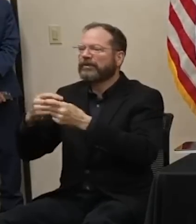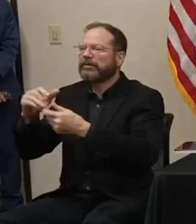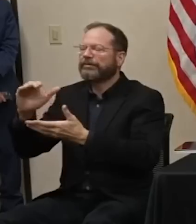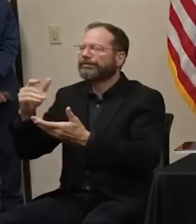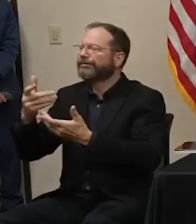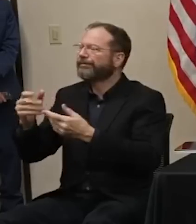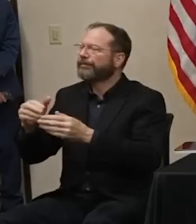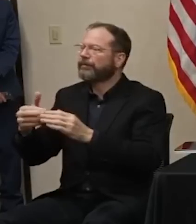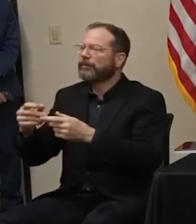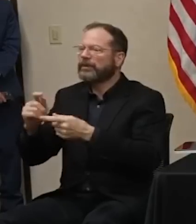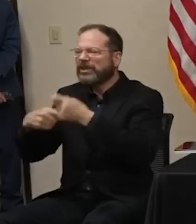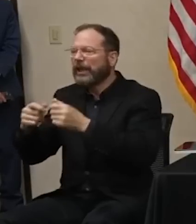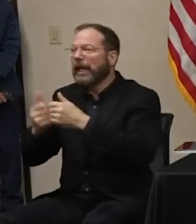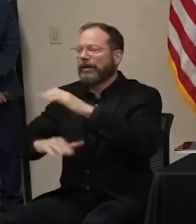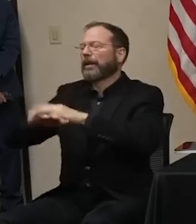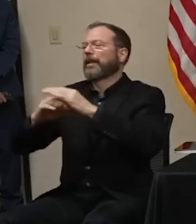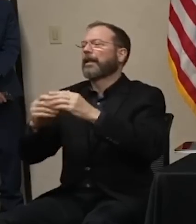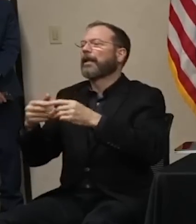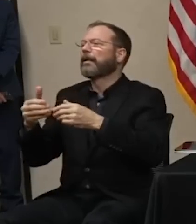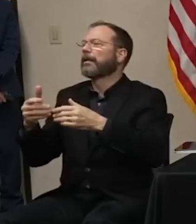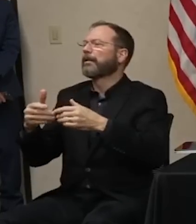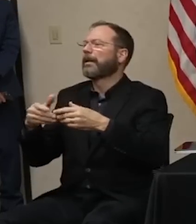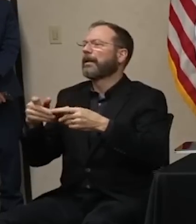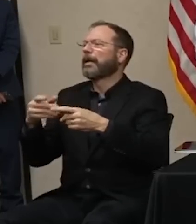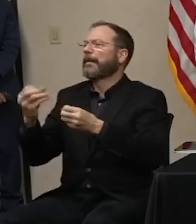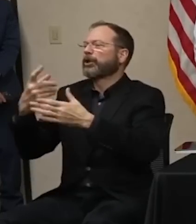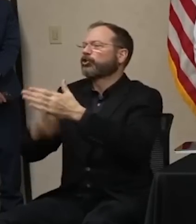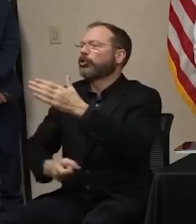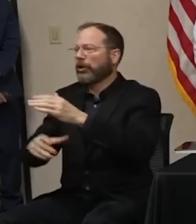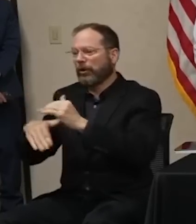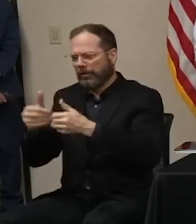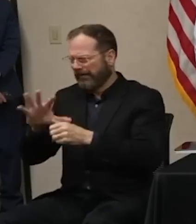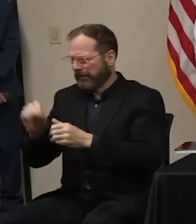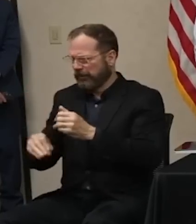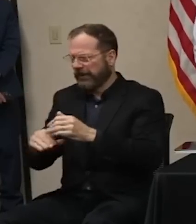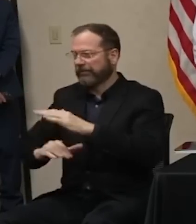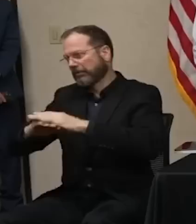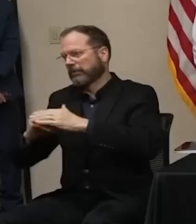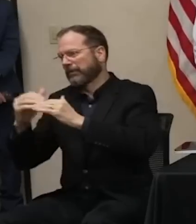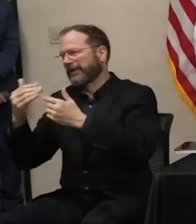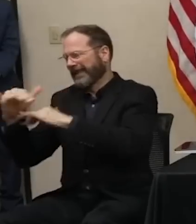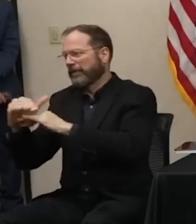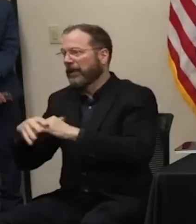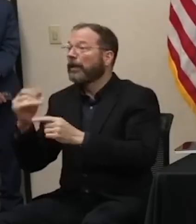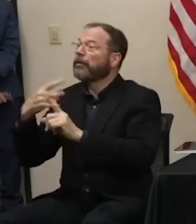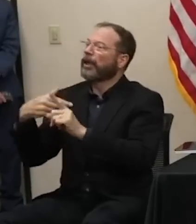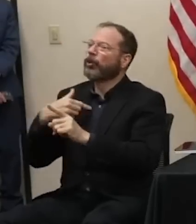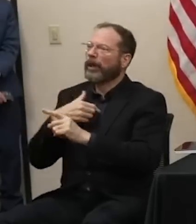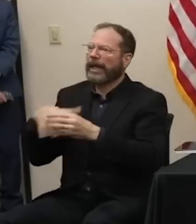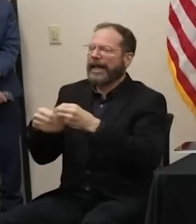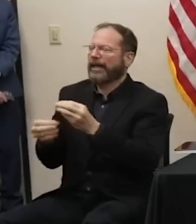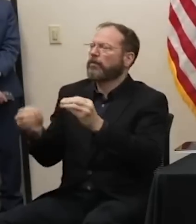multiple reforms to address that. First and foremost, reducing the highest allowable price in ERCOT by almost 50%. In addition to